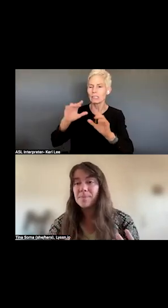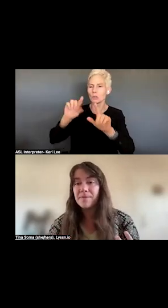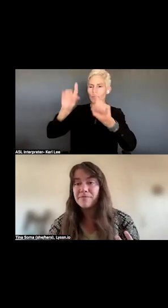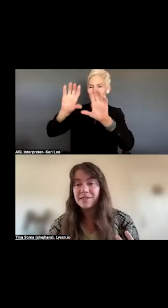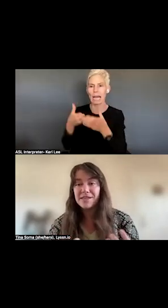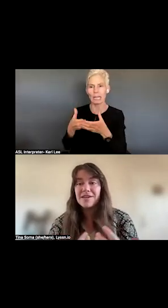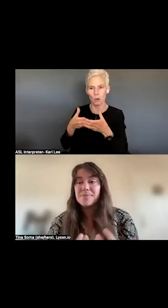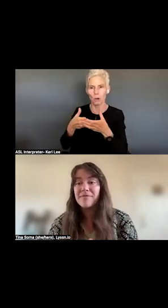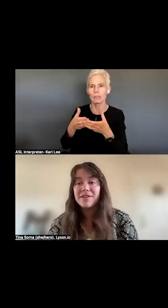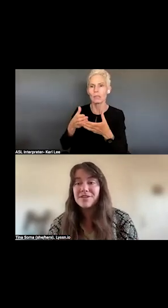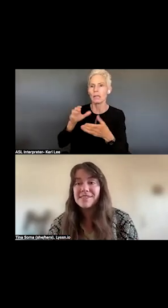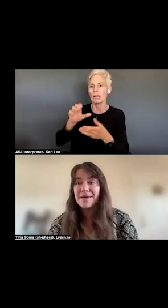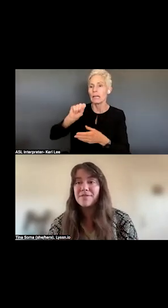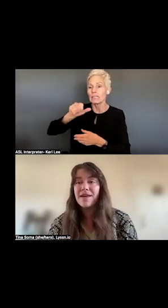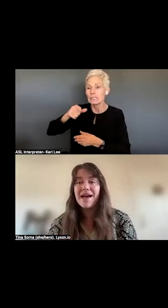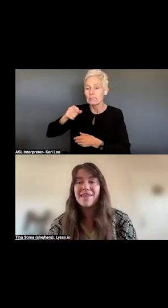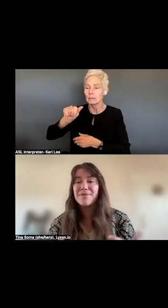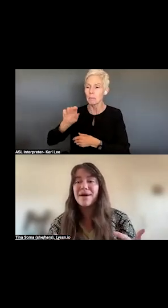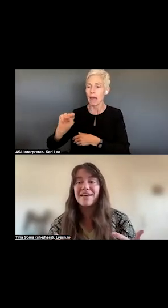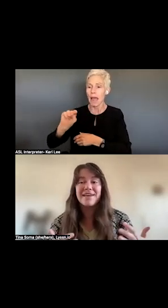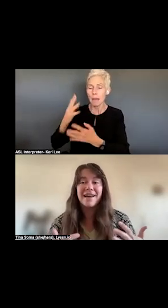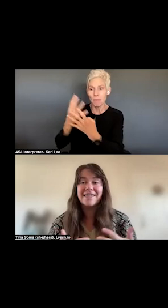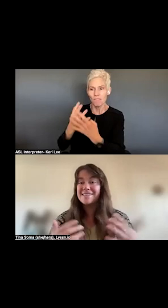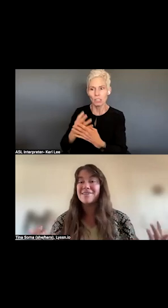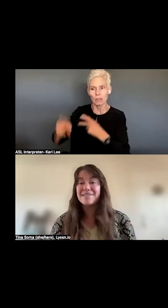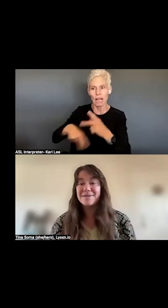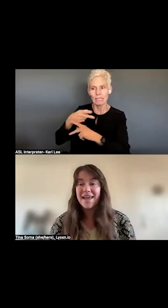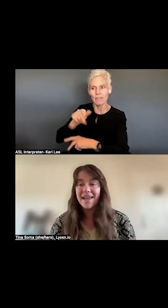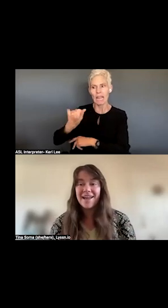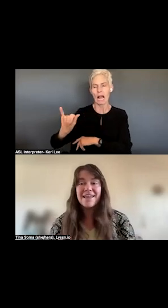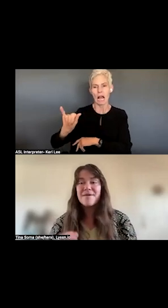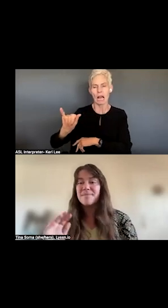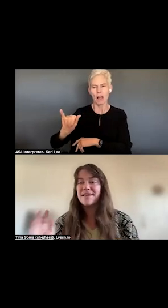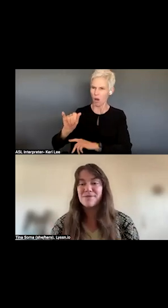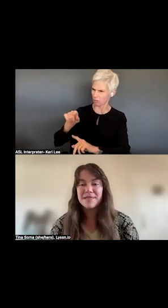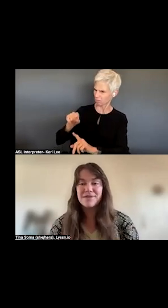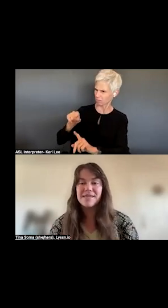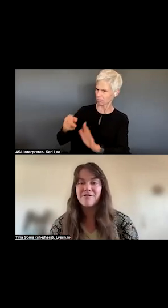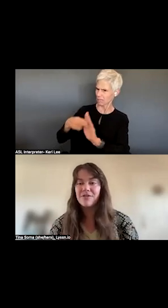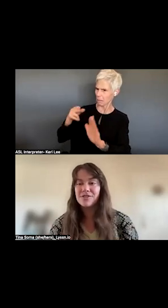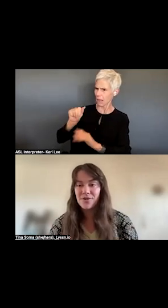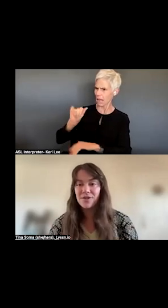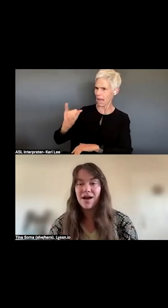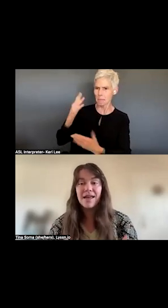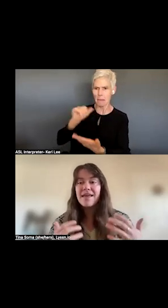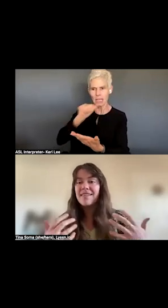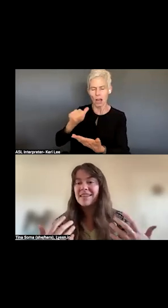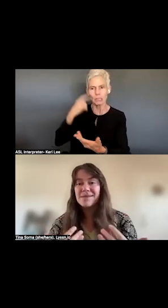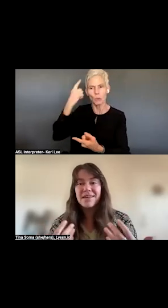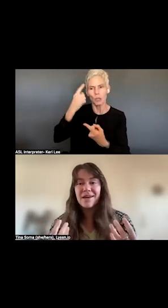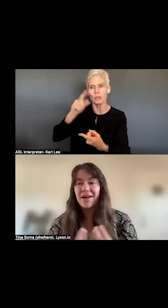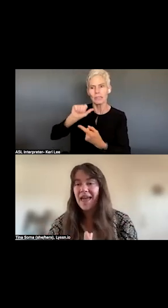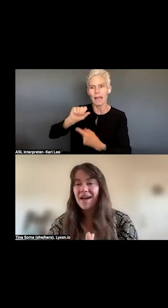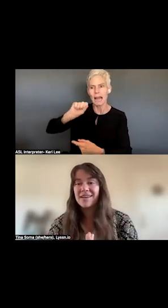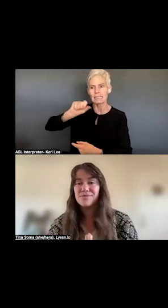Our spam filter. Our spam filter is a type of AI that we might even not consider to be AI because we've been using it for so long. That's